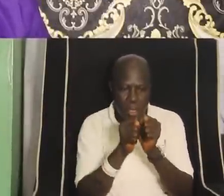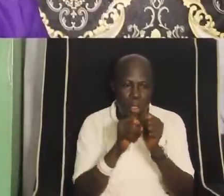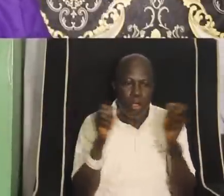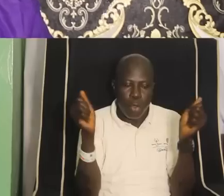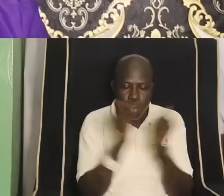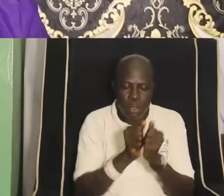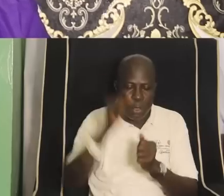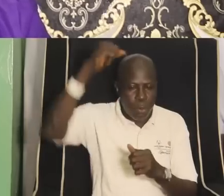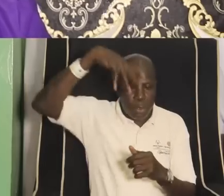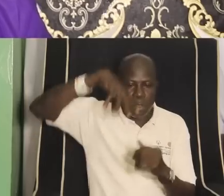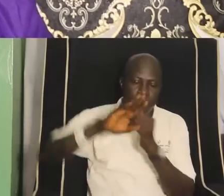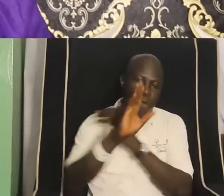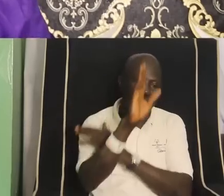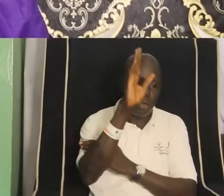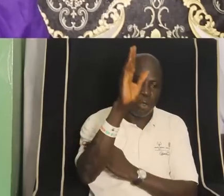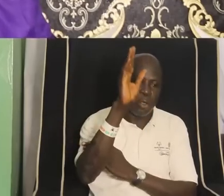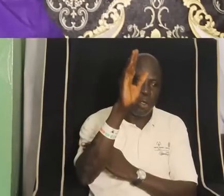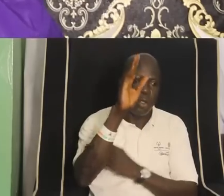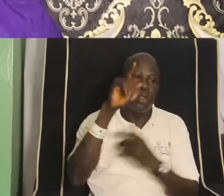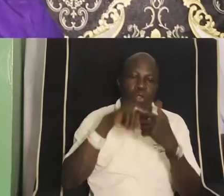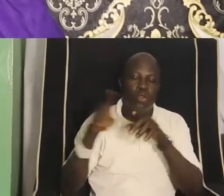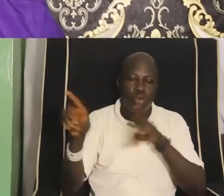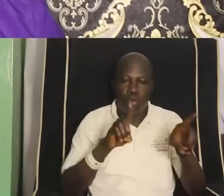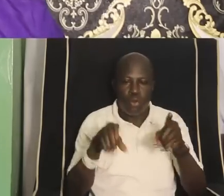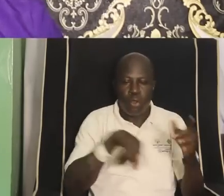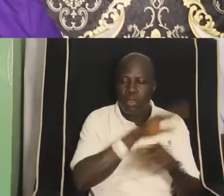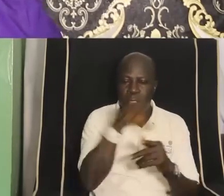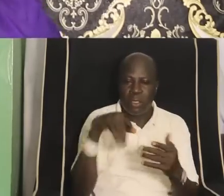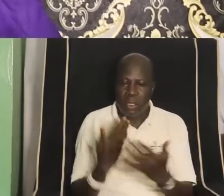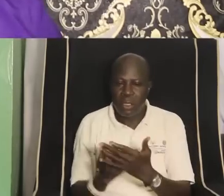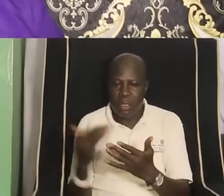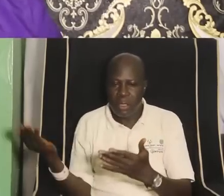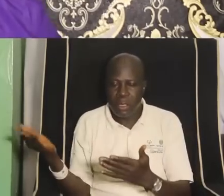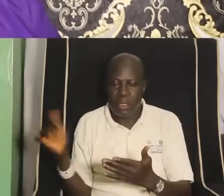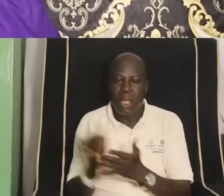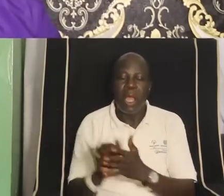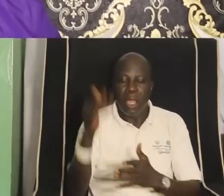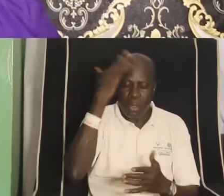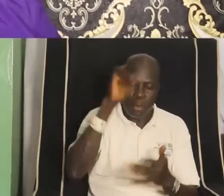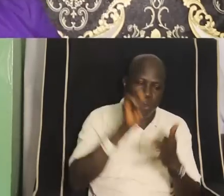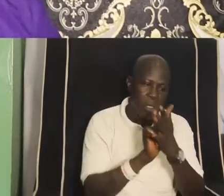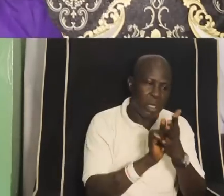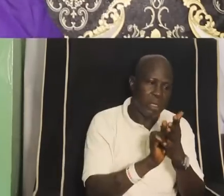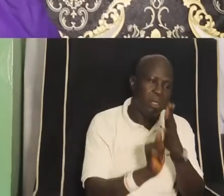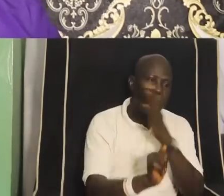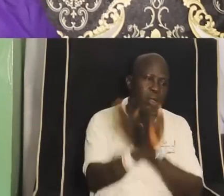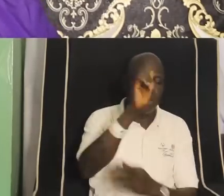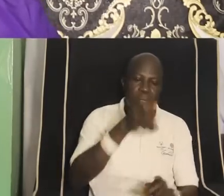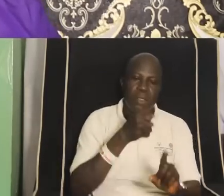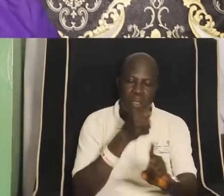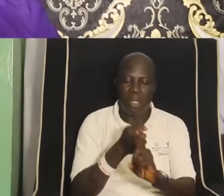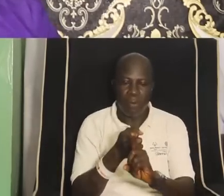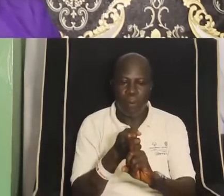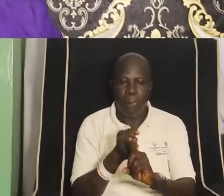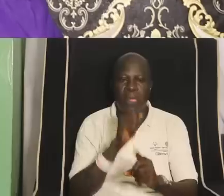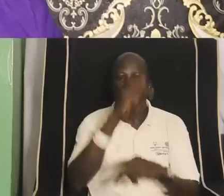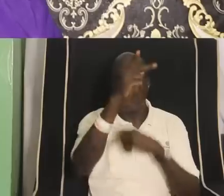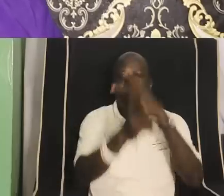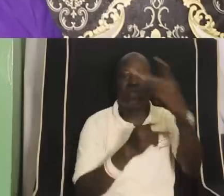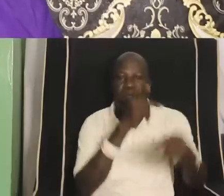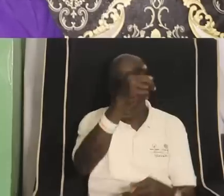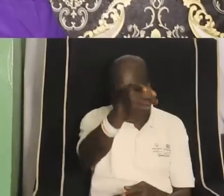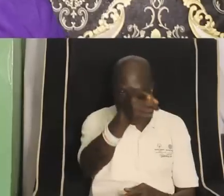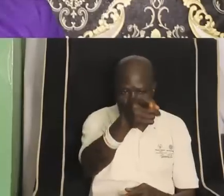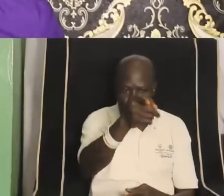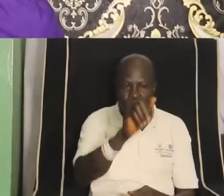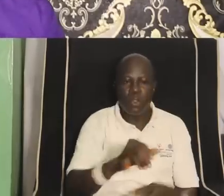Pelu agbara Olorun. Me by grace of God. Lati sise won yi. To do all this. Mo de mo wi pe. And I know that. Olorun fun ra re. God himself. Yo da wole o. Will